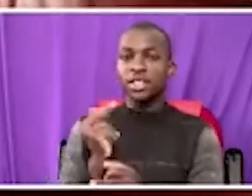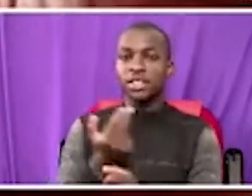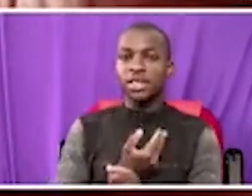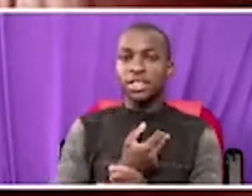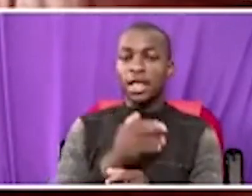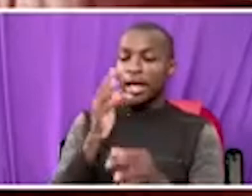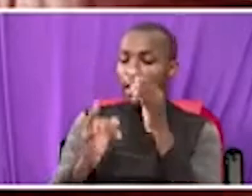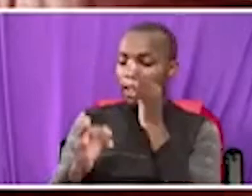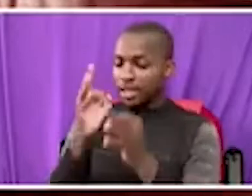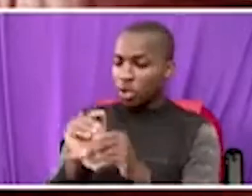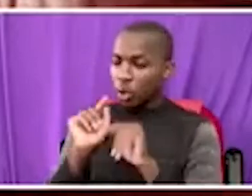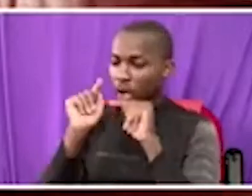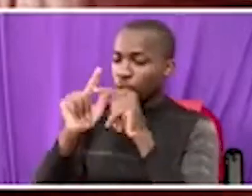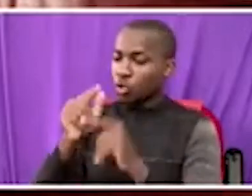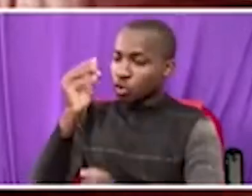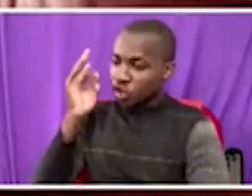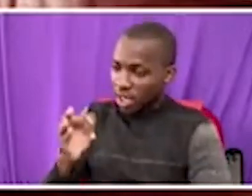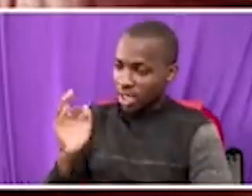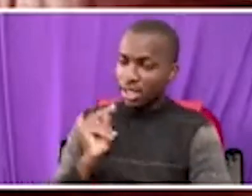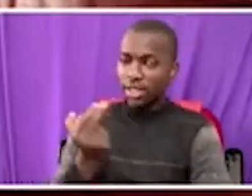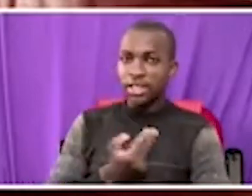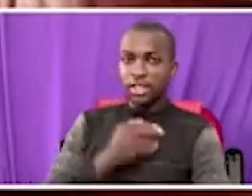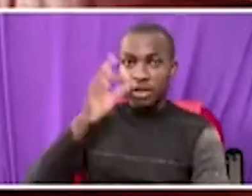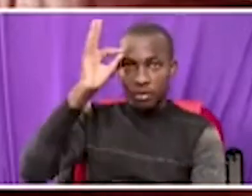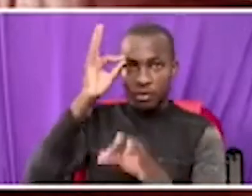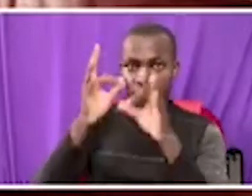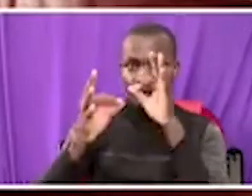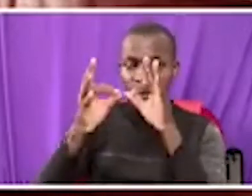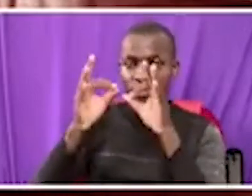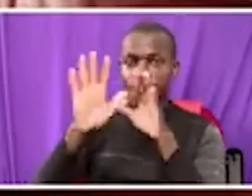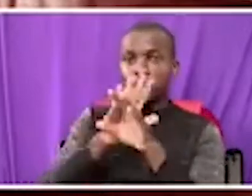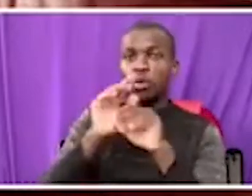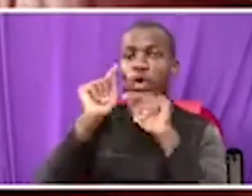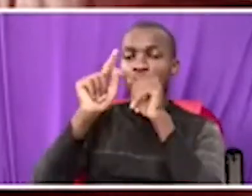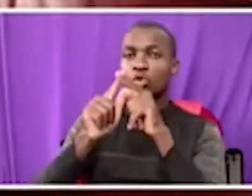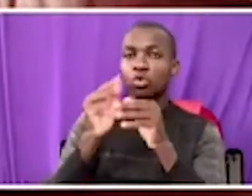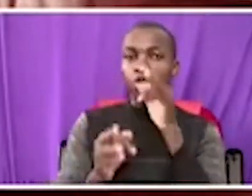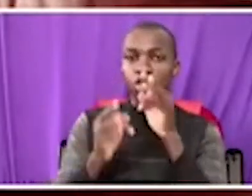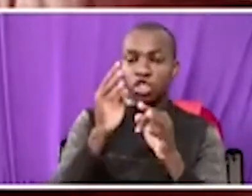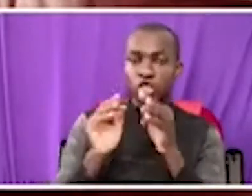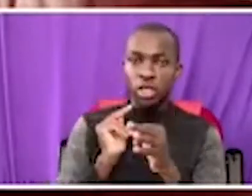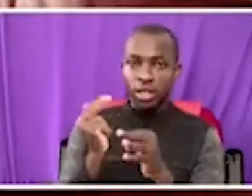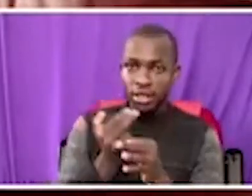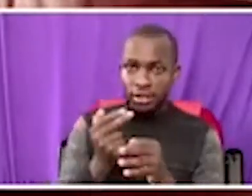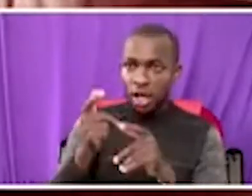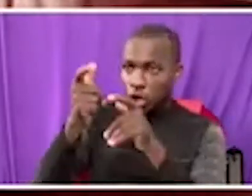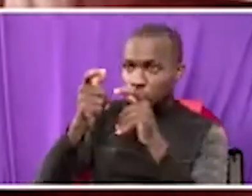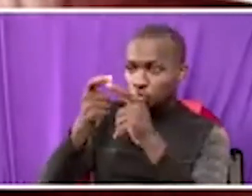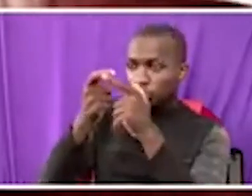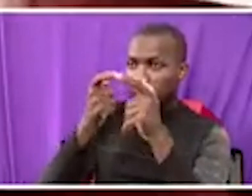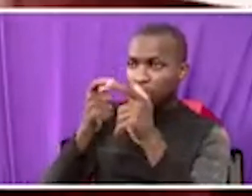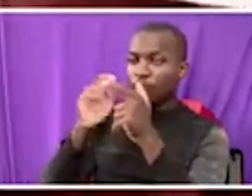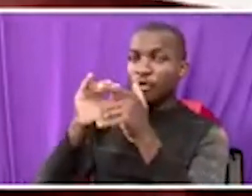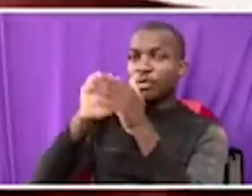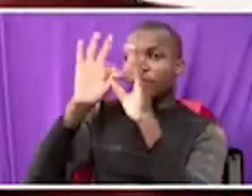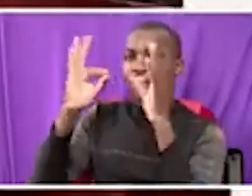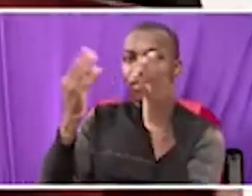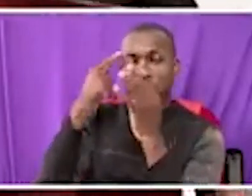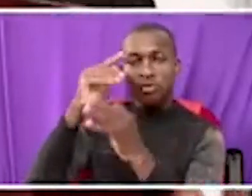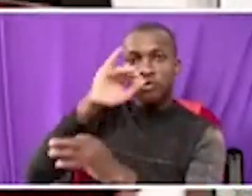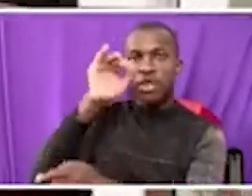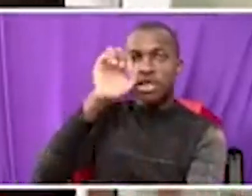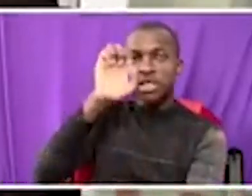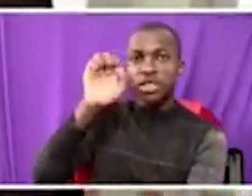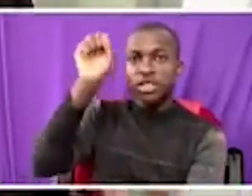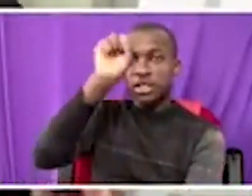will judge us, and faithfulness will judge us, and it'll come in the person of Christ. A shoot will come up from the stump of Jesse, and from his roots a branch